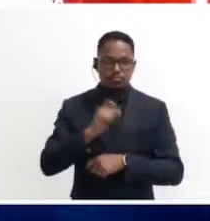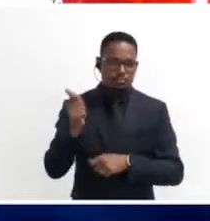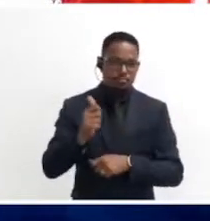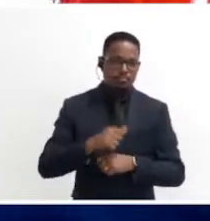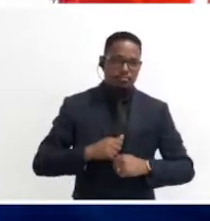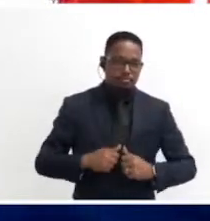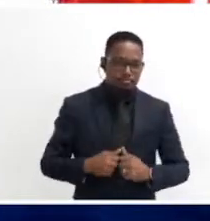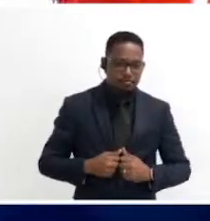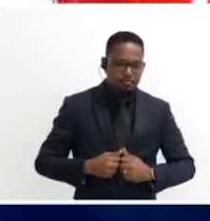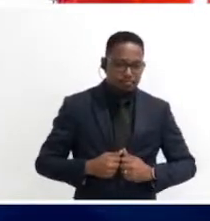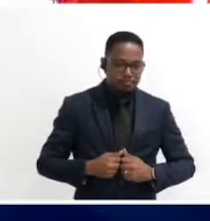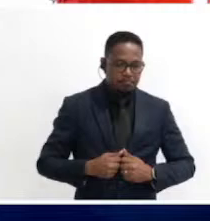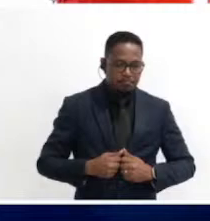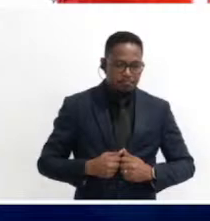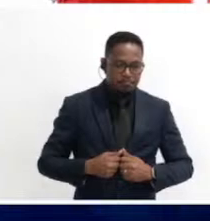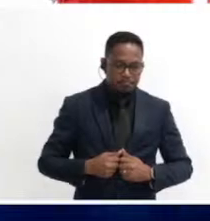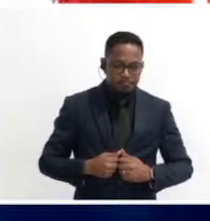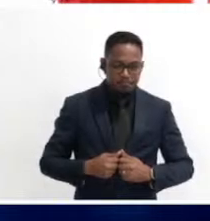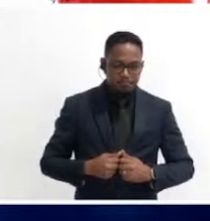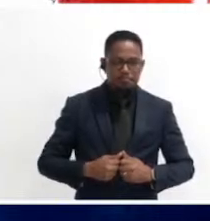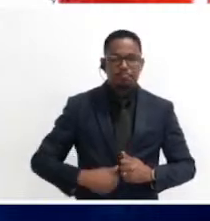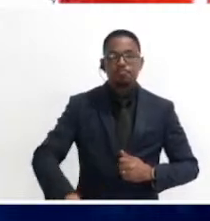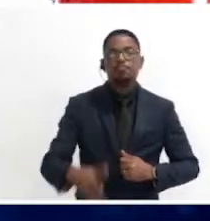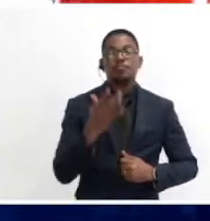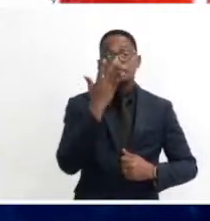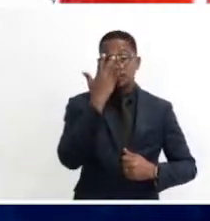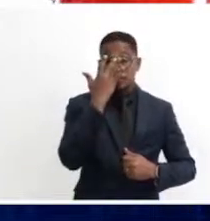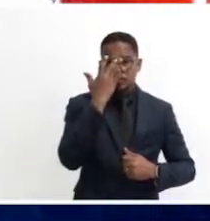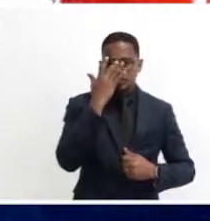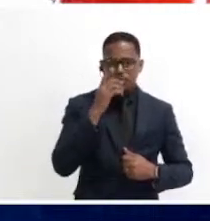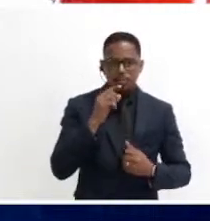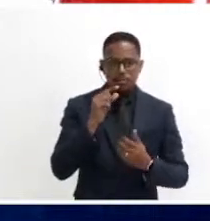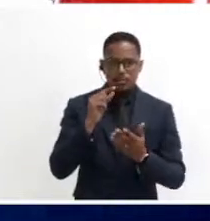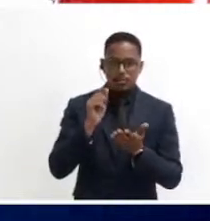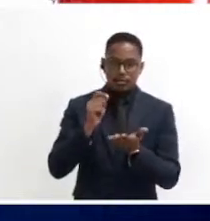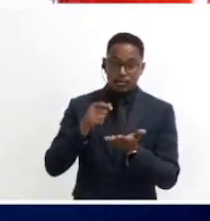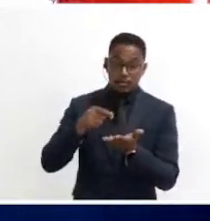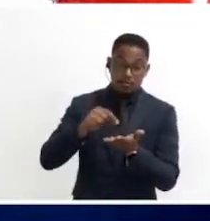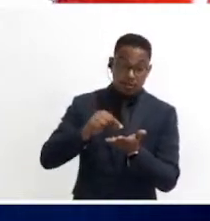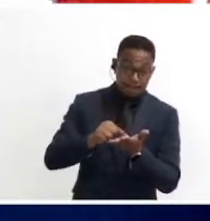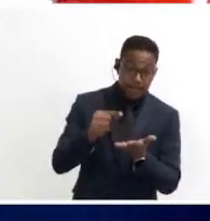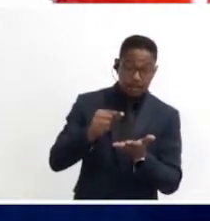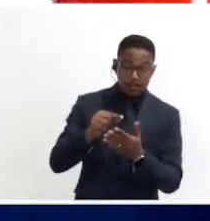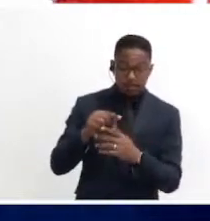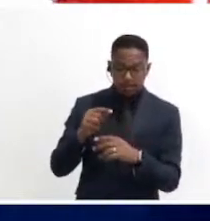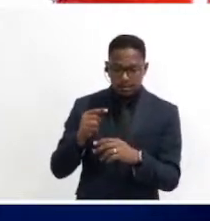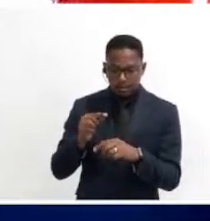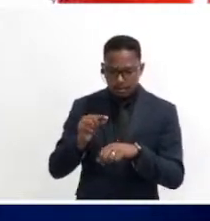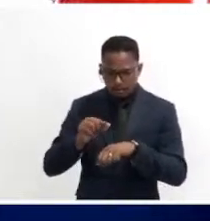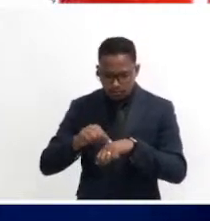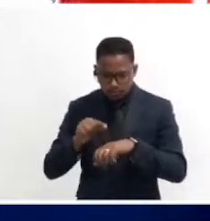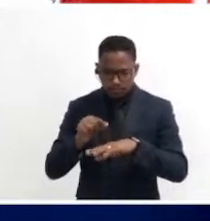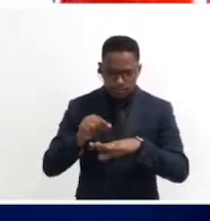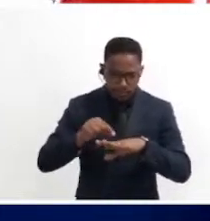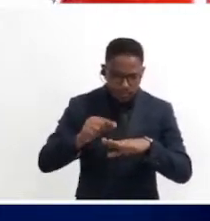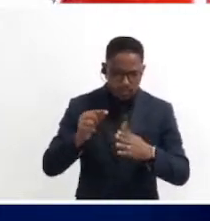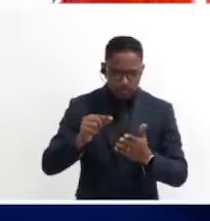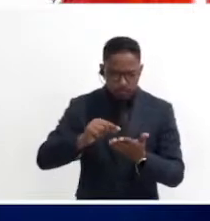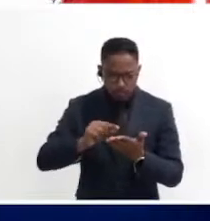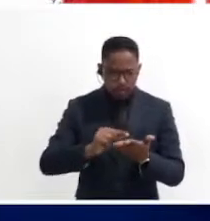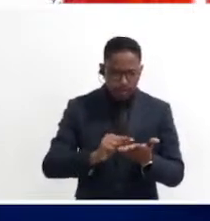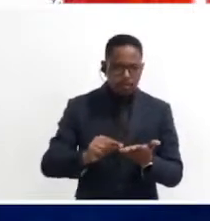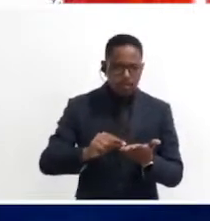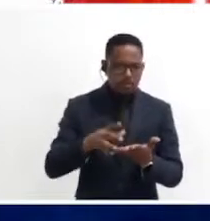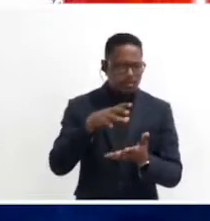So solder is essentially used quite widely in packaging. It's used for wafer level